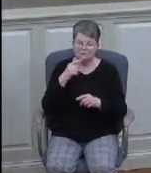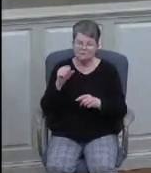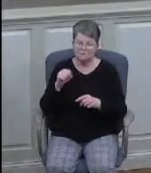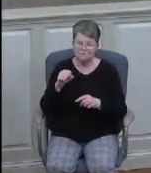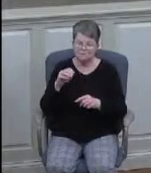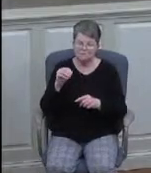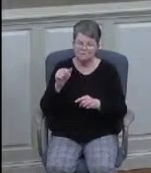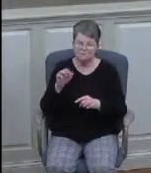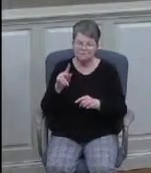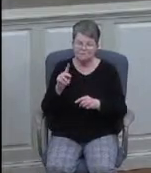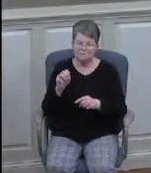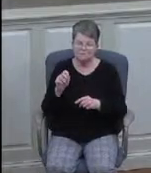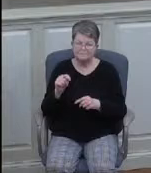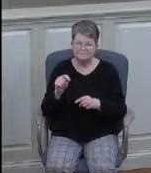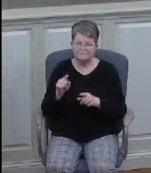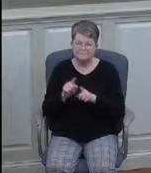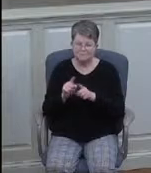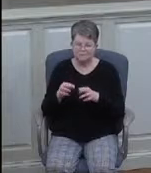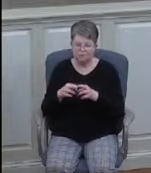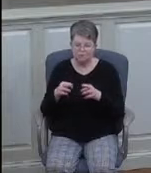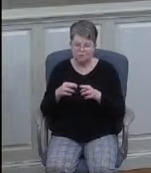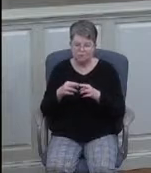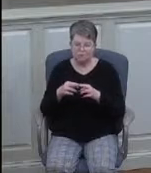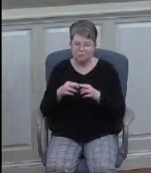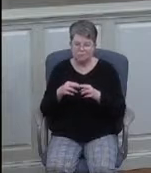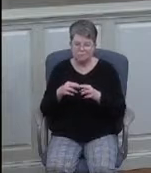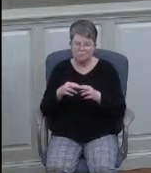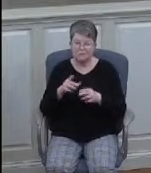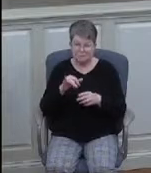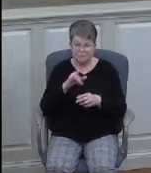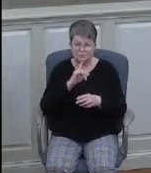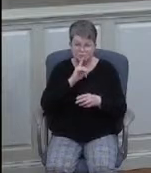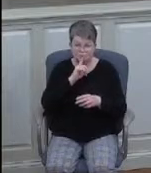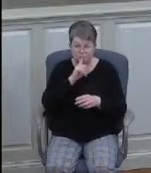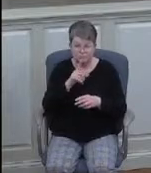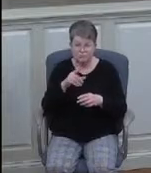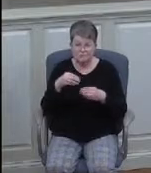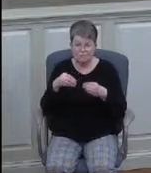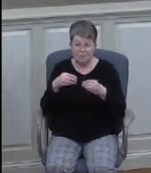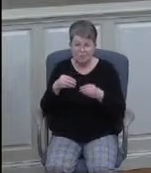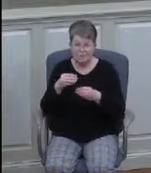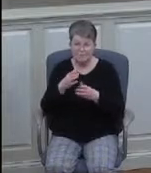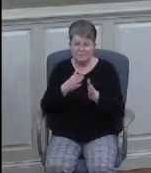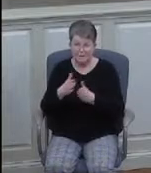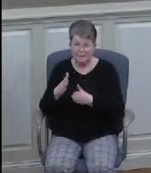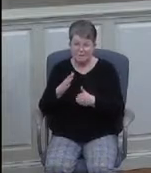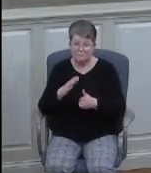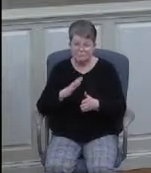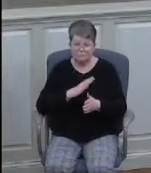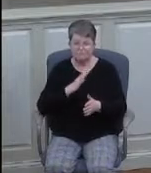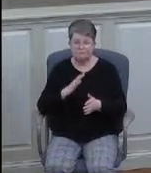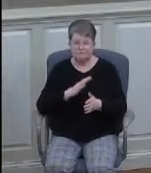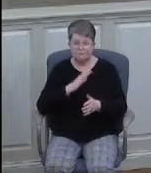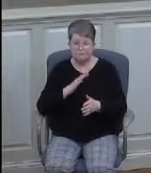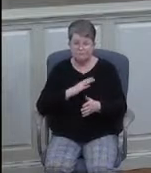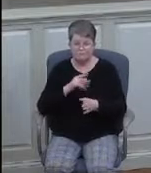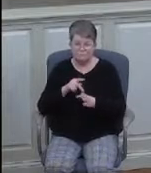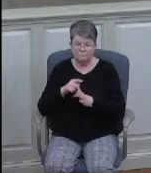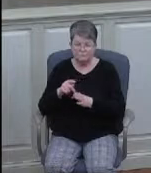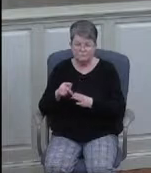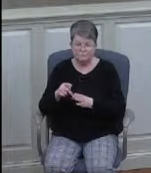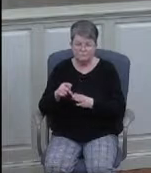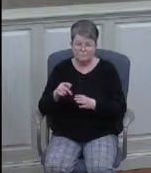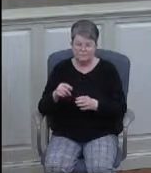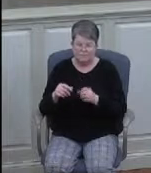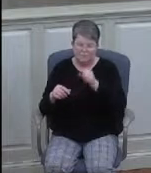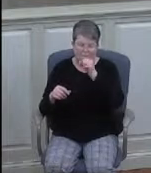market as a regional employer, is that like a real marketing plan that we're, that's going to be professional and yes, and a